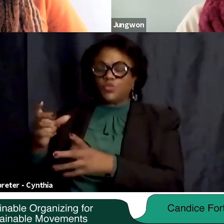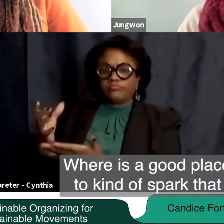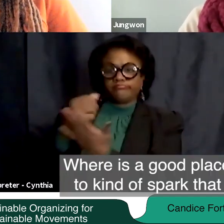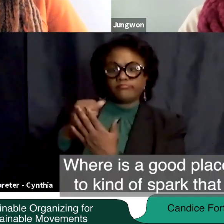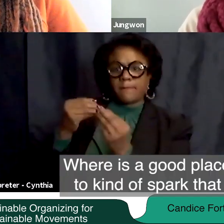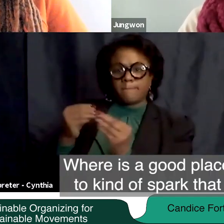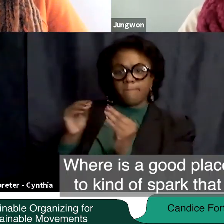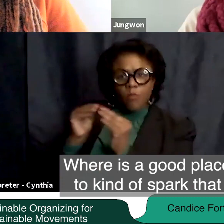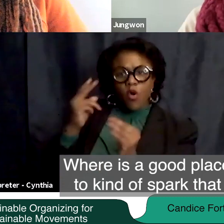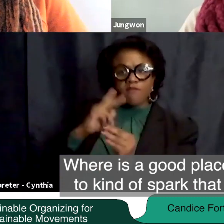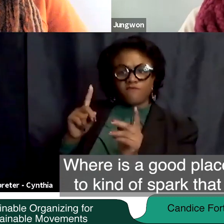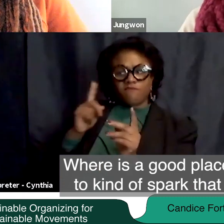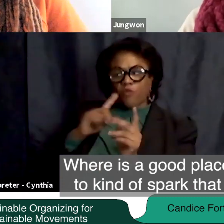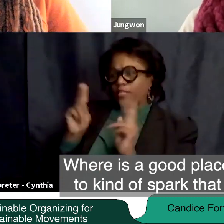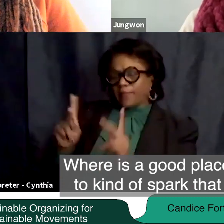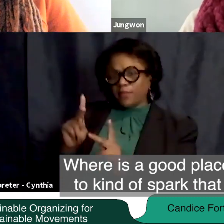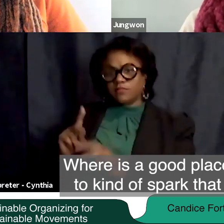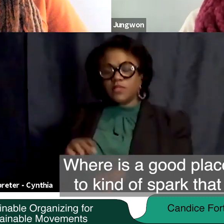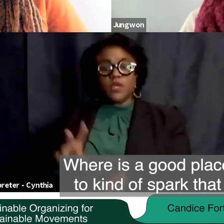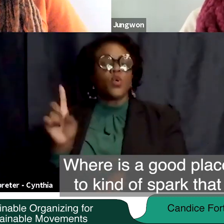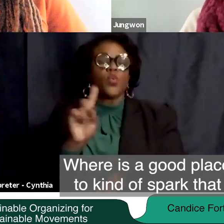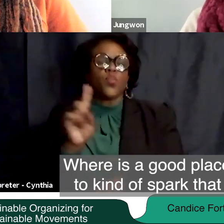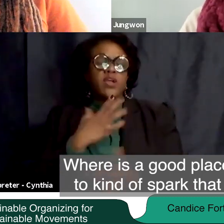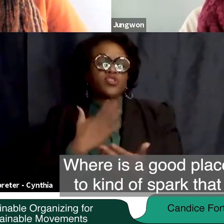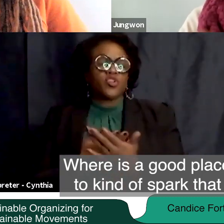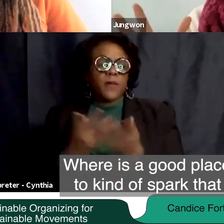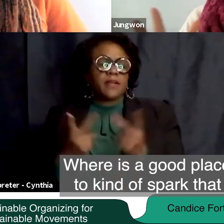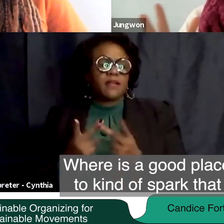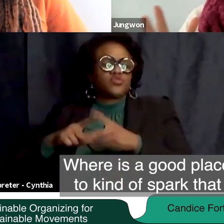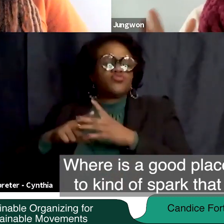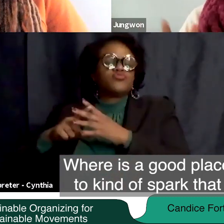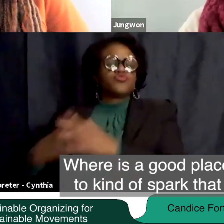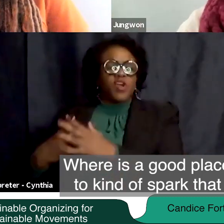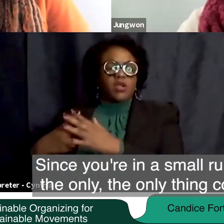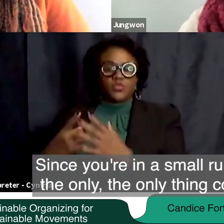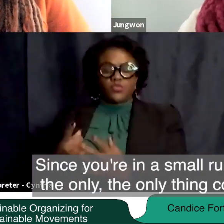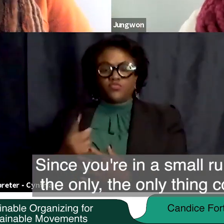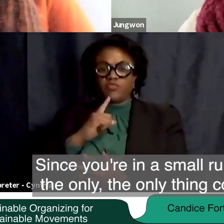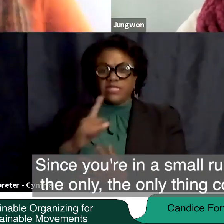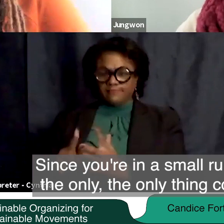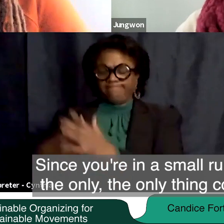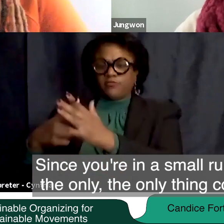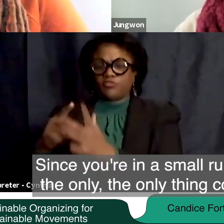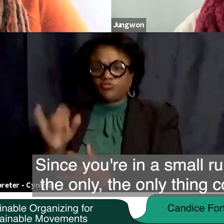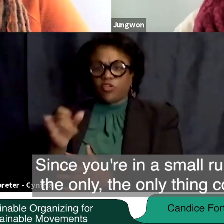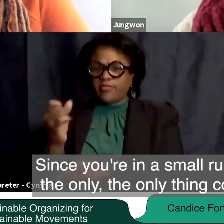people. Where is a good place to start to kind of spark that flame?